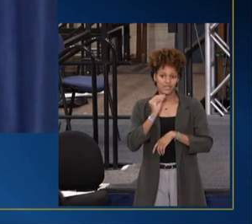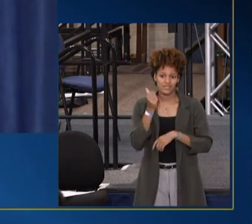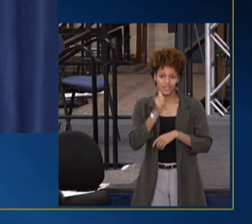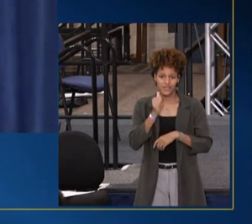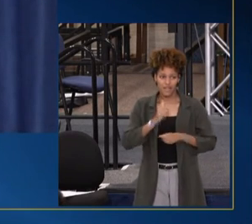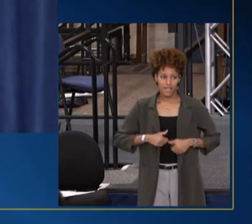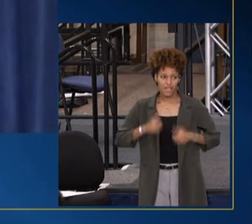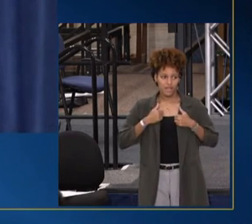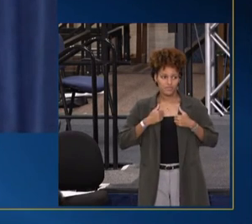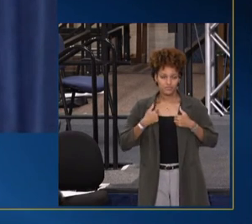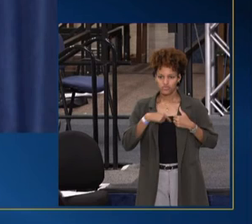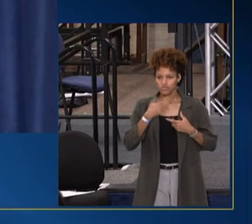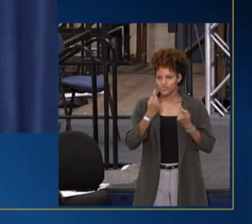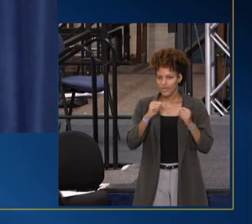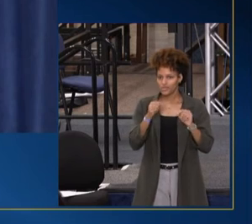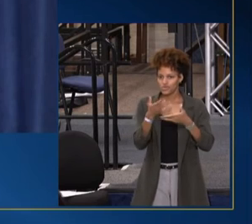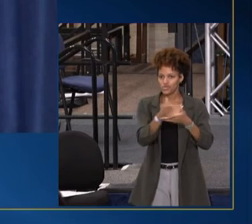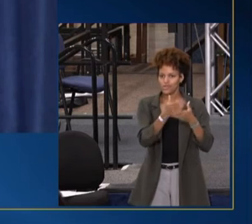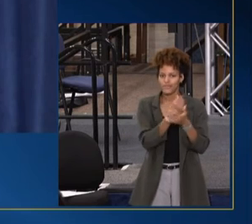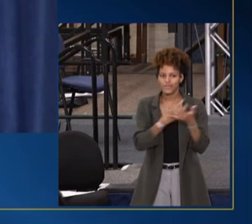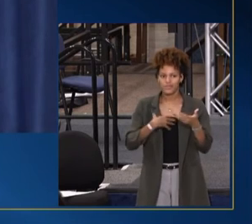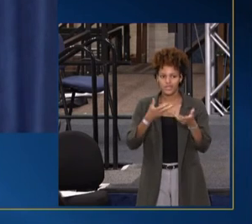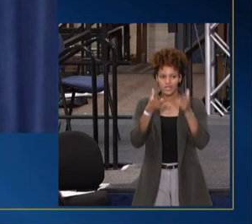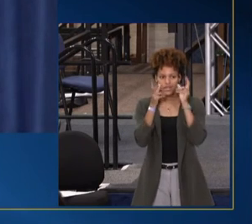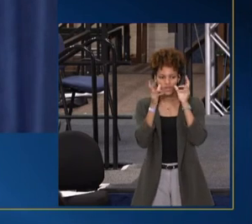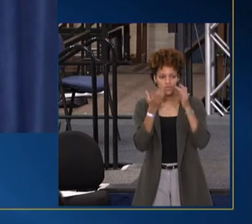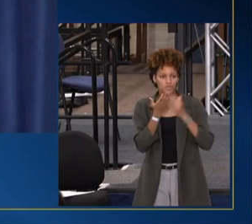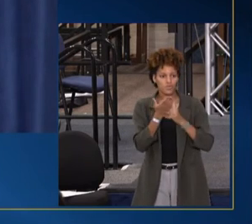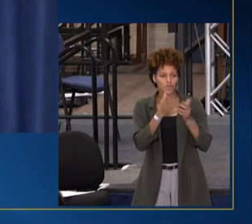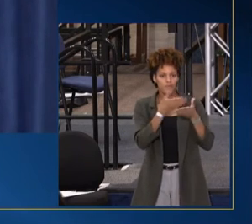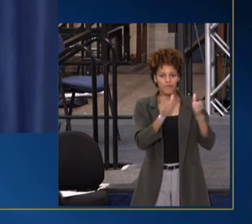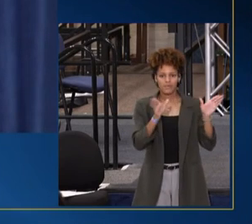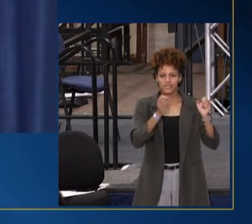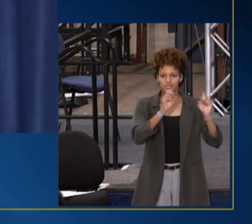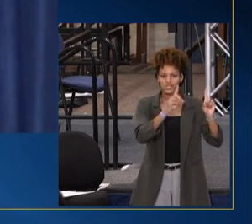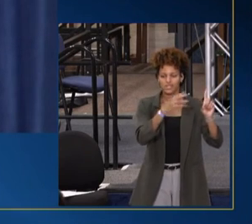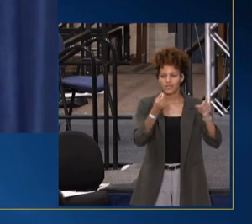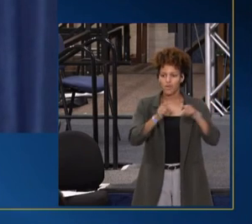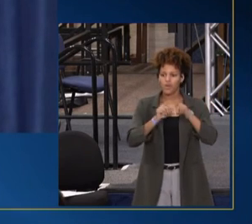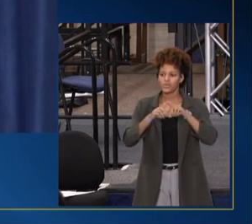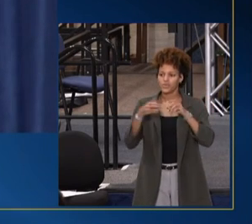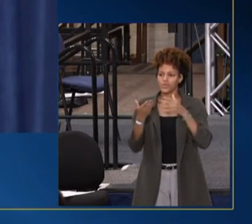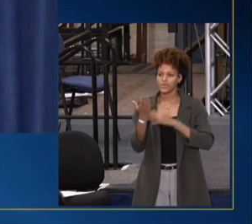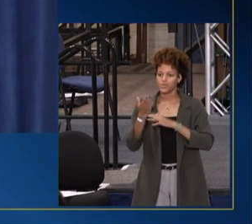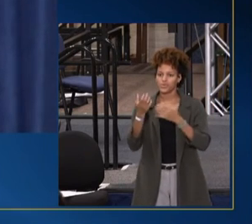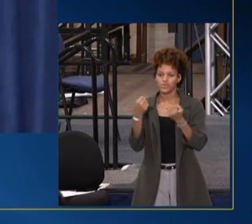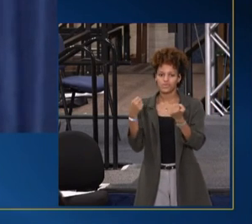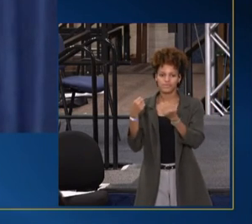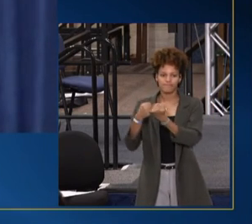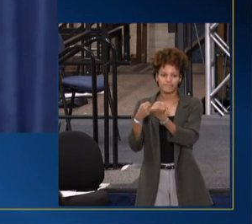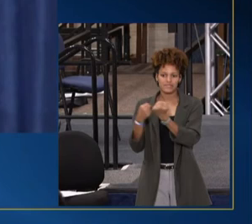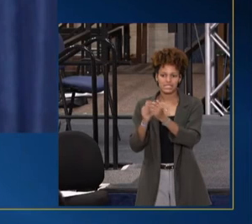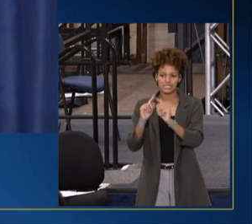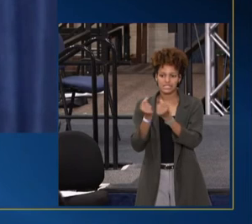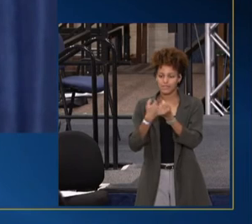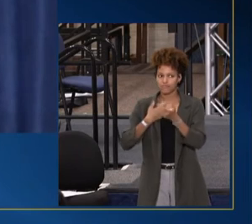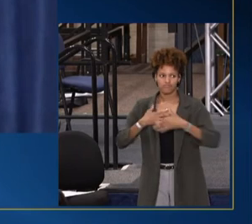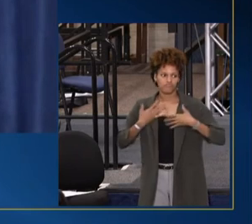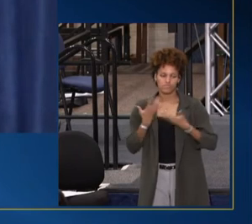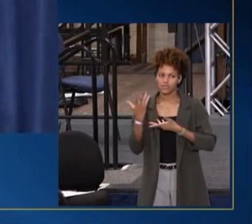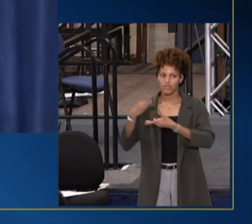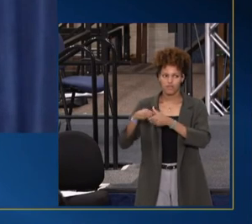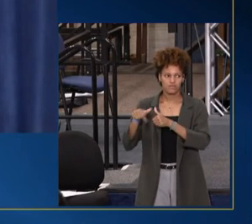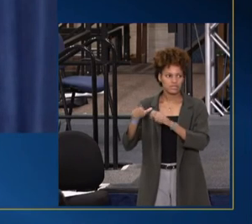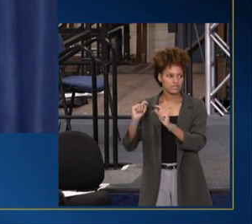try to share what we hear through public education and through the advocacy team, which I'm proud to be a part of.